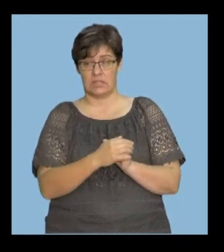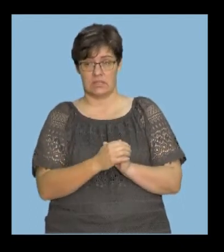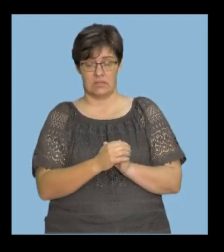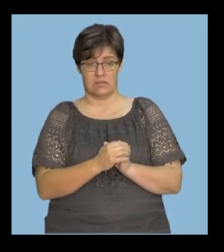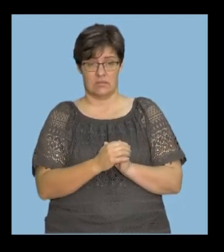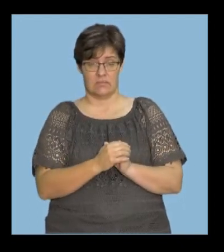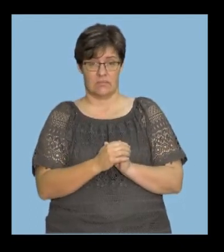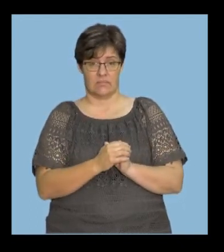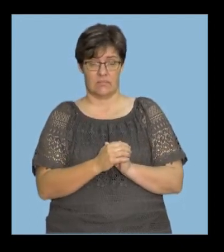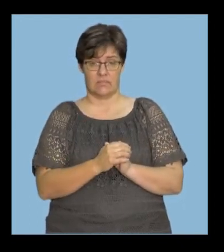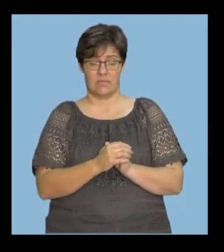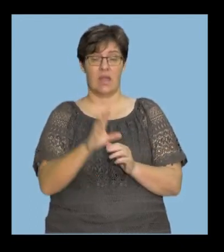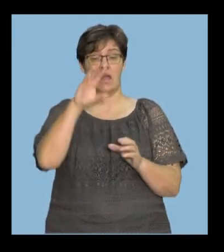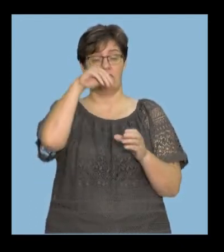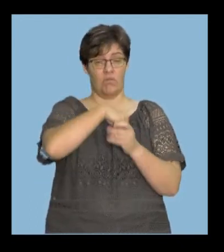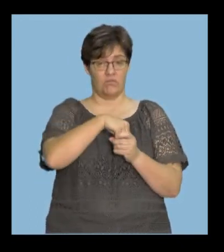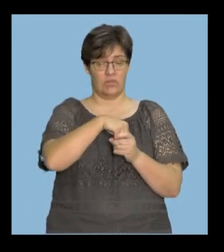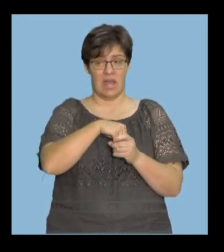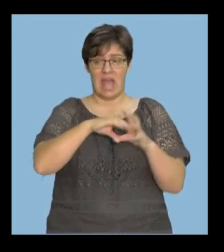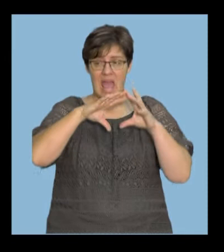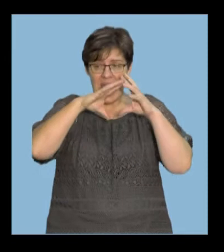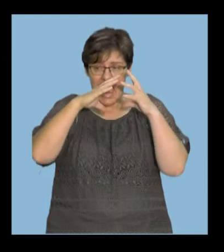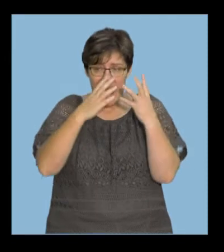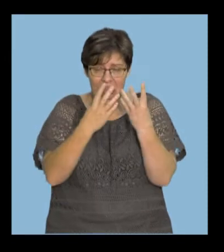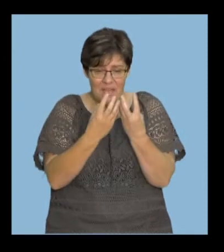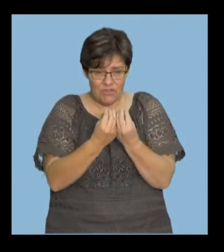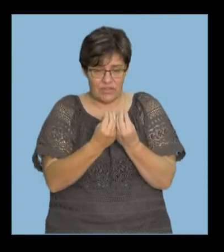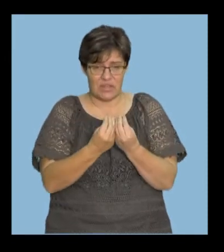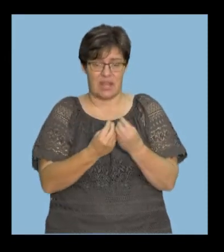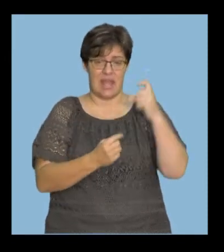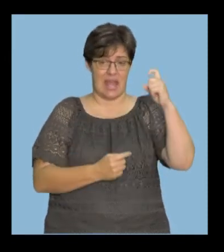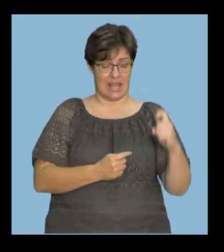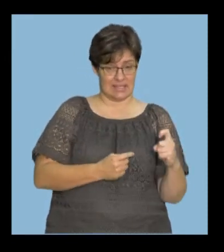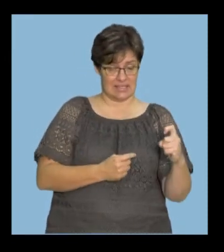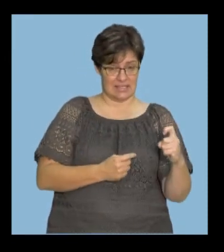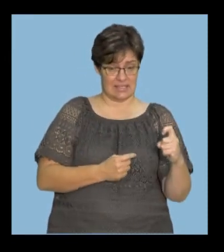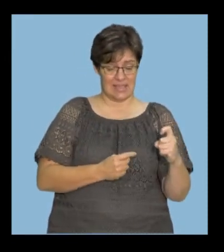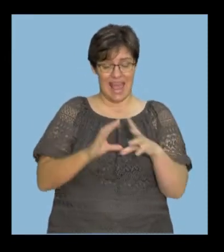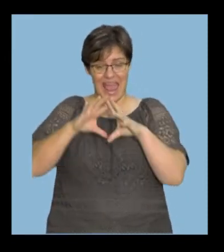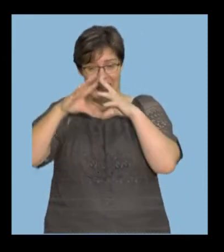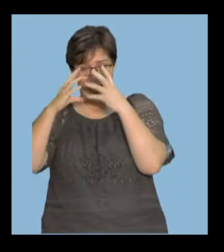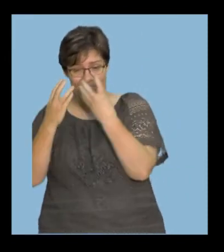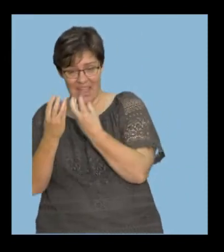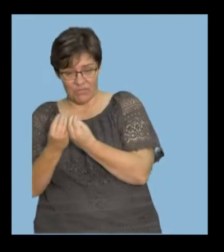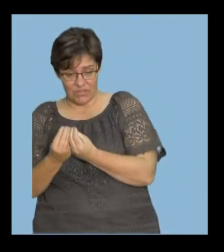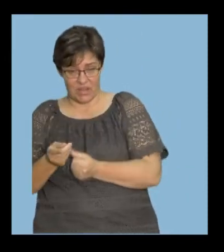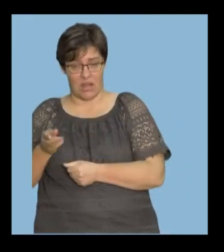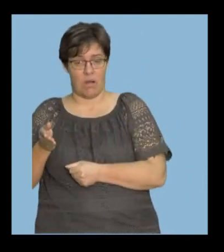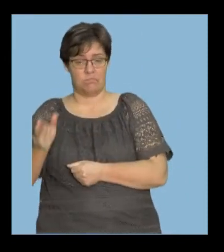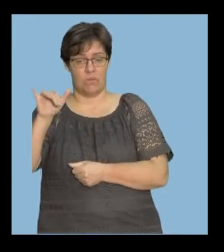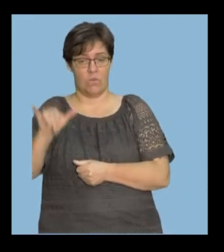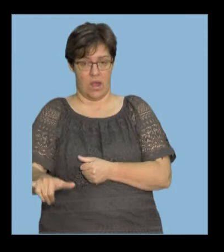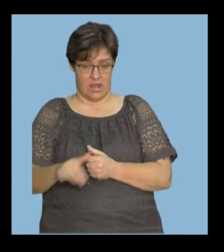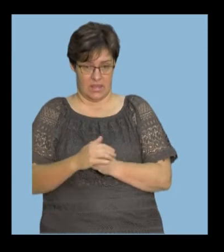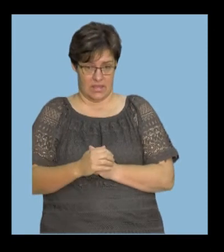that. It contains everything that was in X and everything that was in